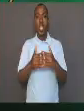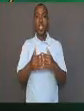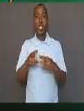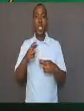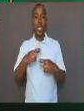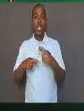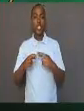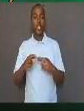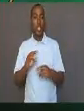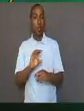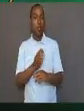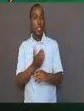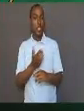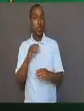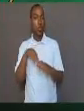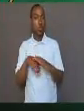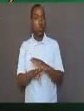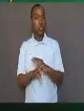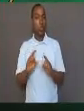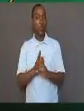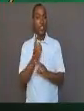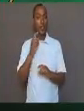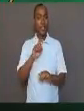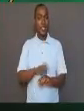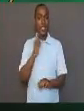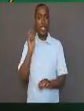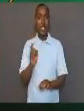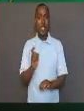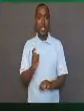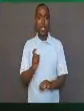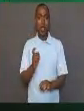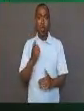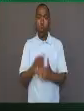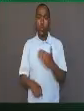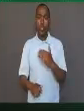a cell, it can have damaging effects.